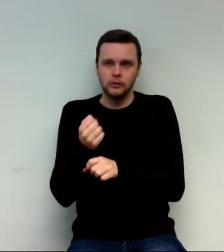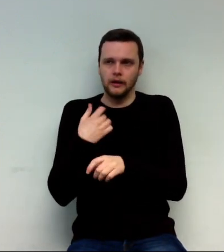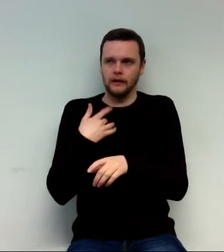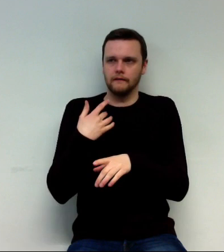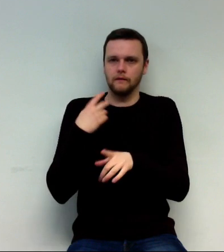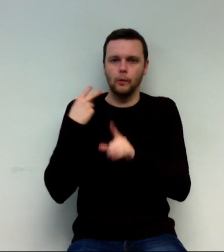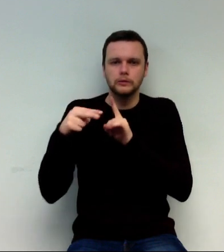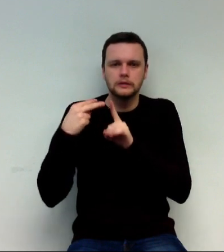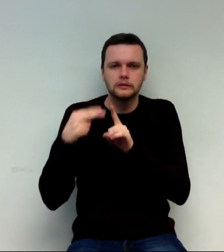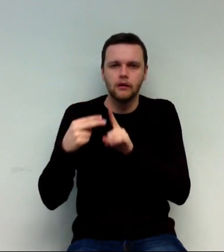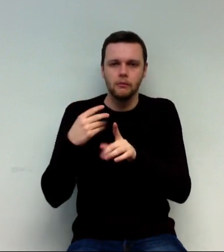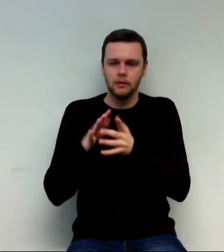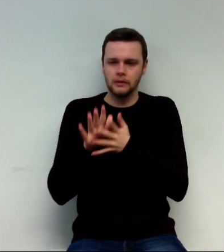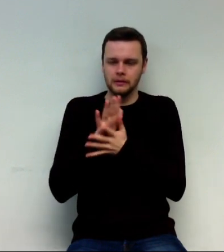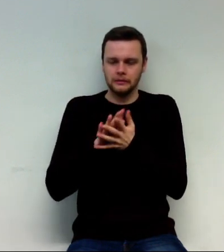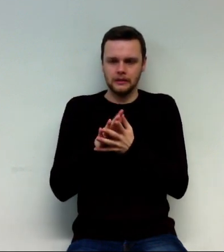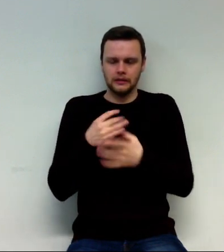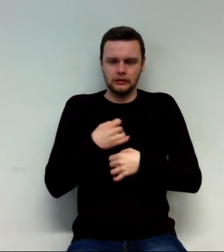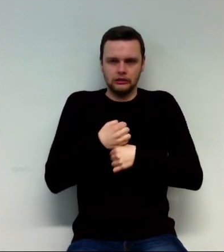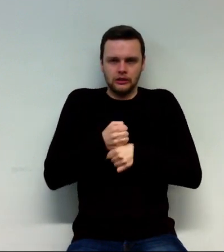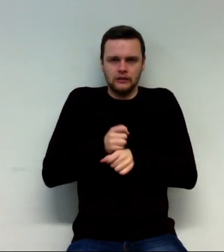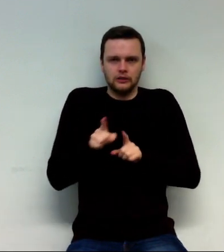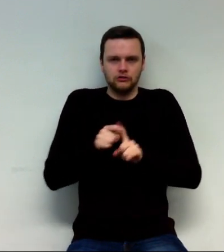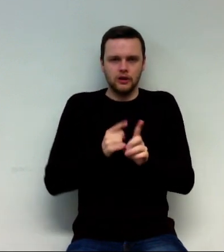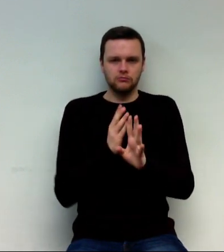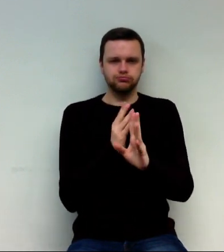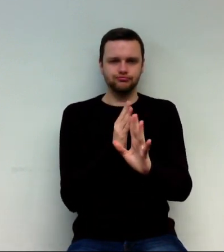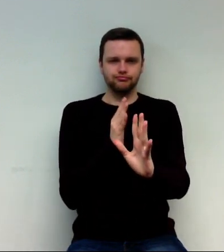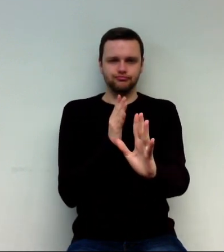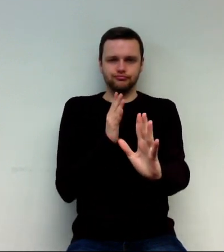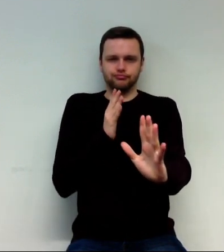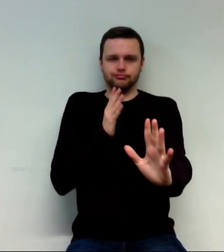be quite stressful to have to queue in a venue